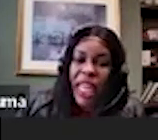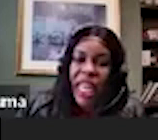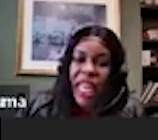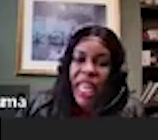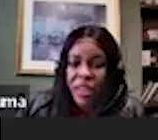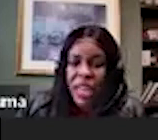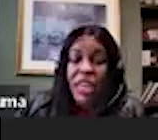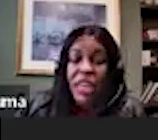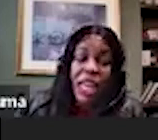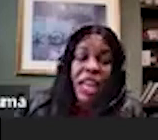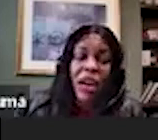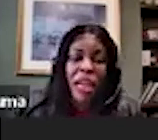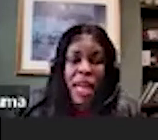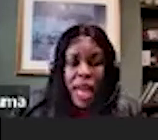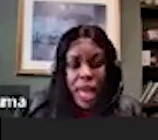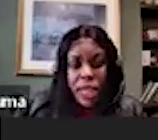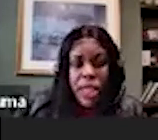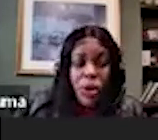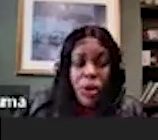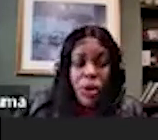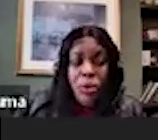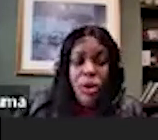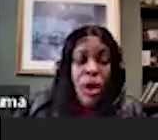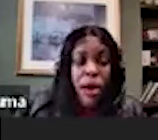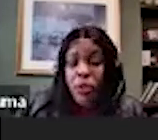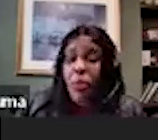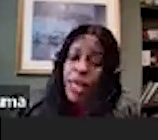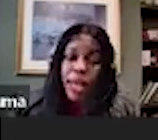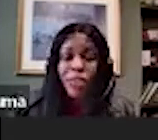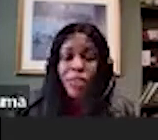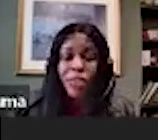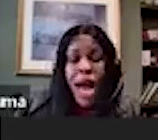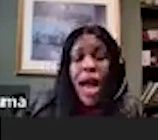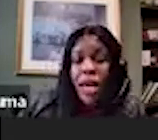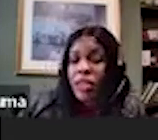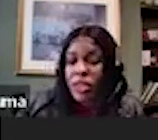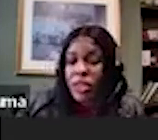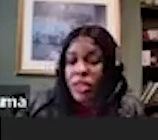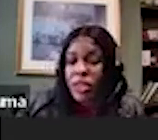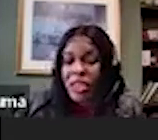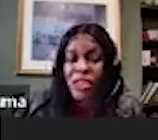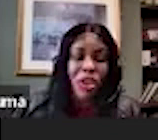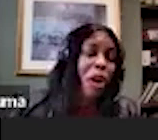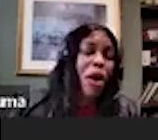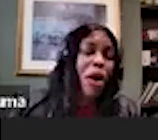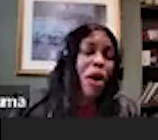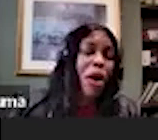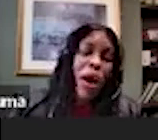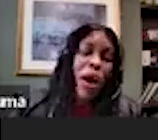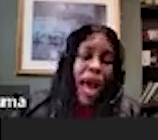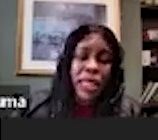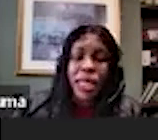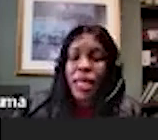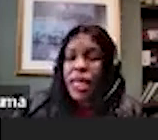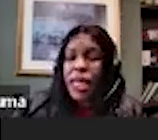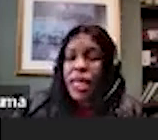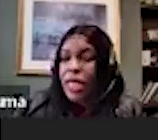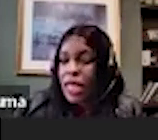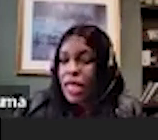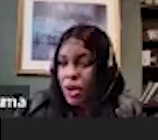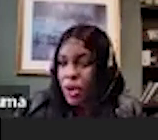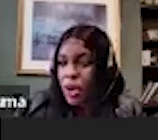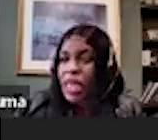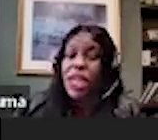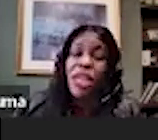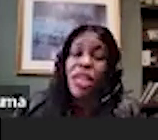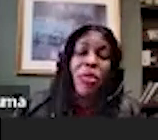really loved, and she told him, you have to work extra hard to get this job, but he